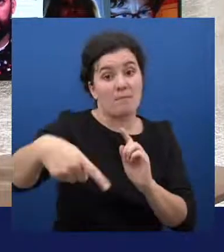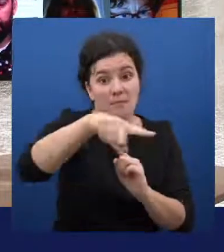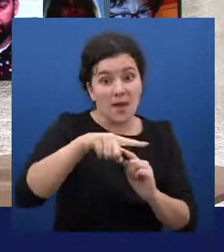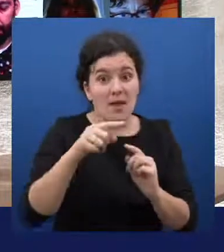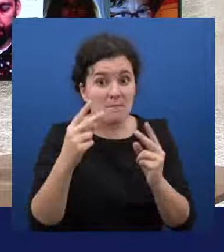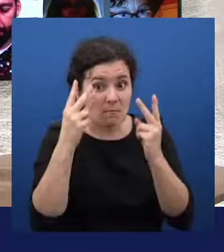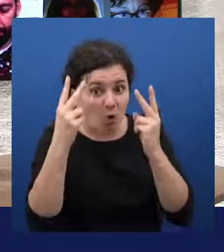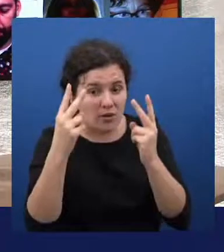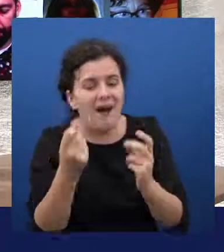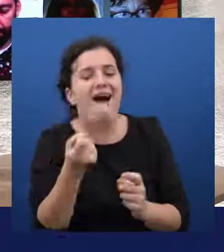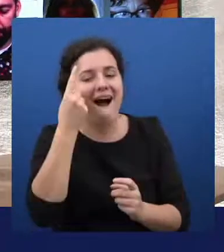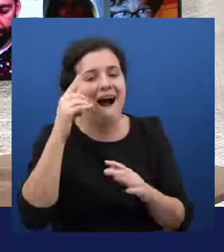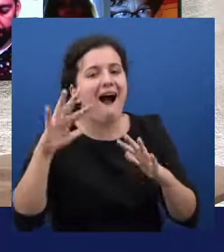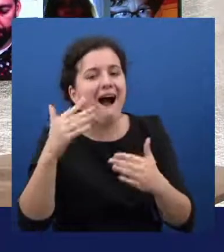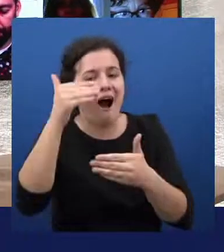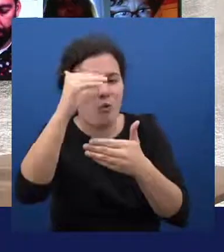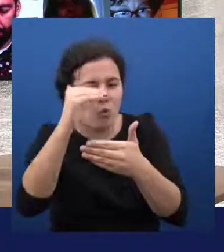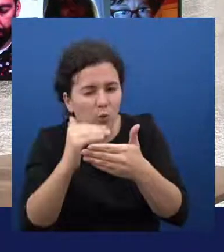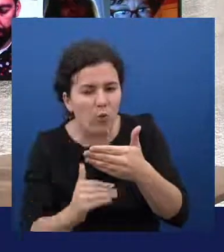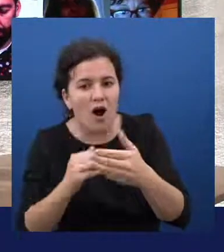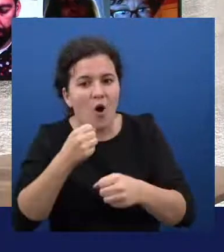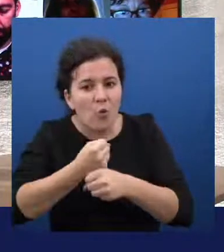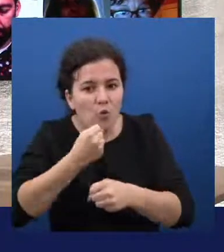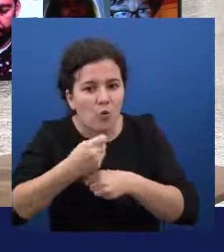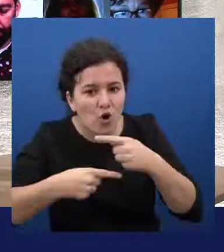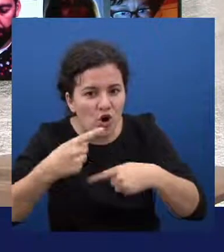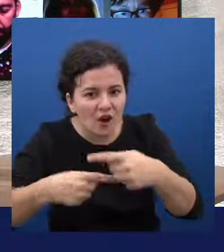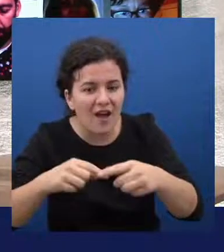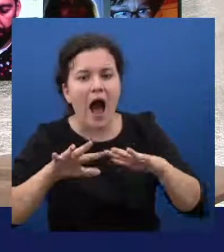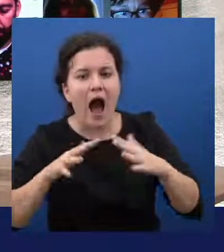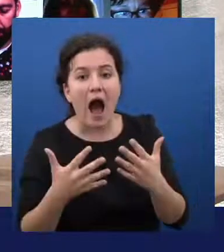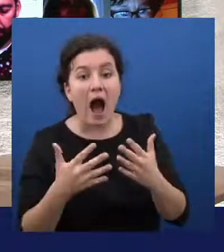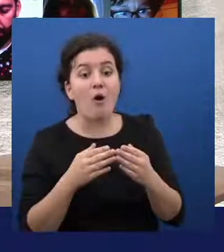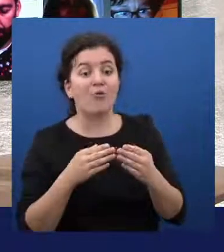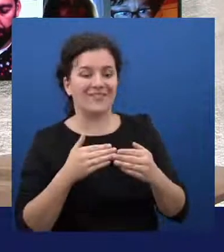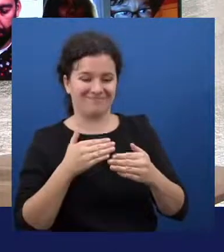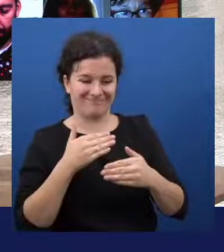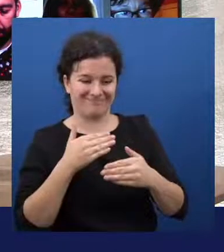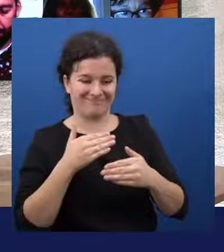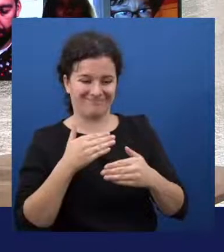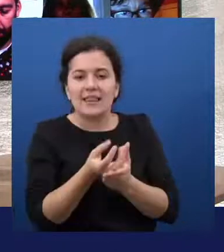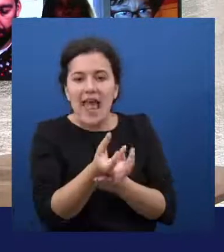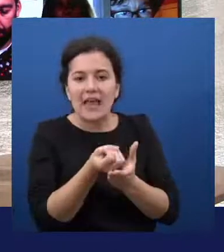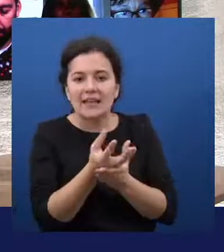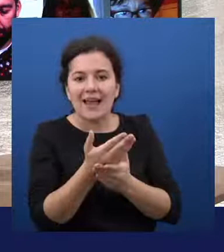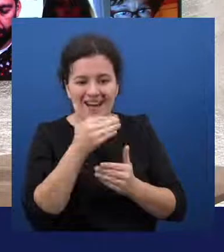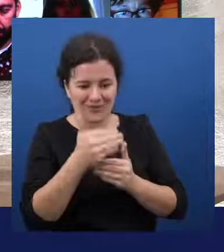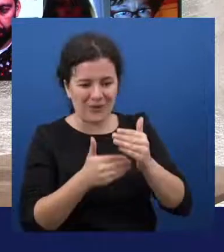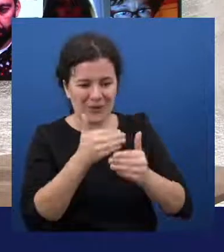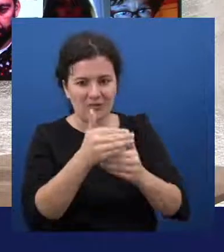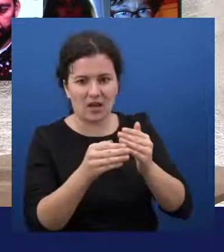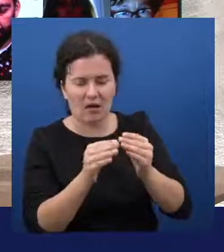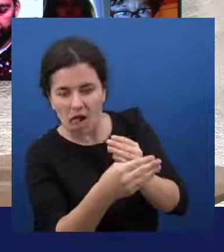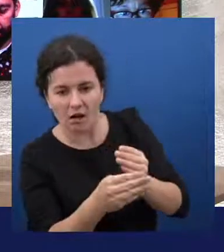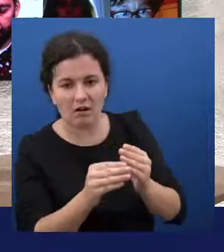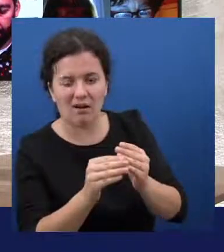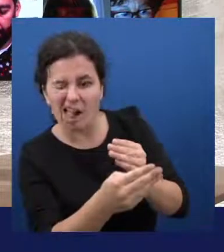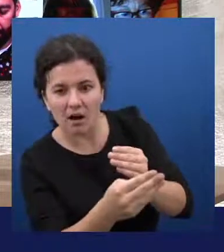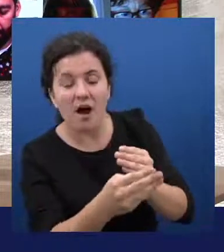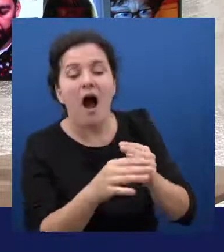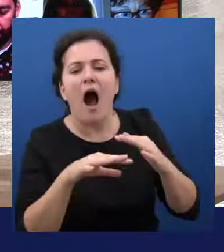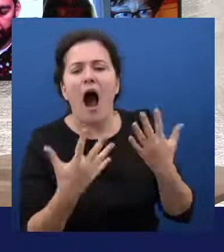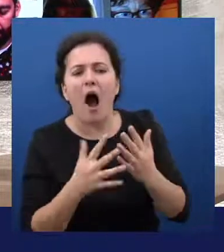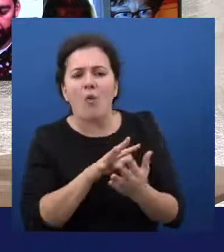how we can figure out anomalies in our data, whether we upload